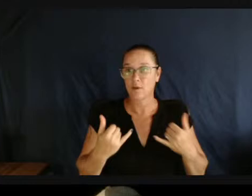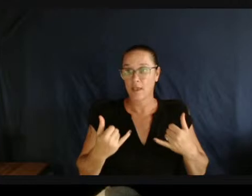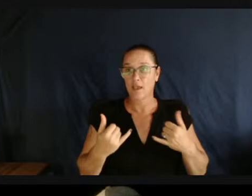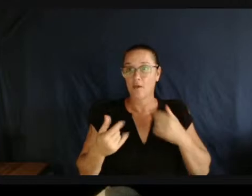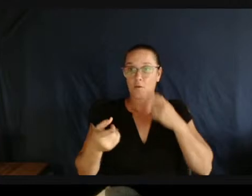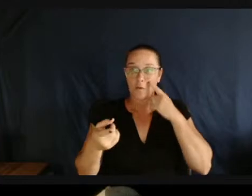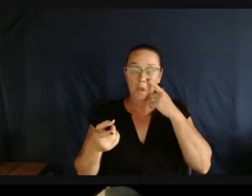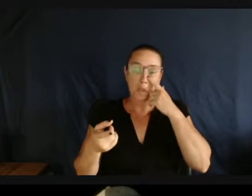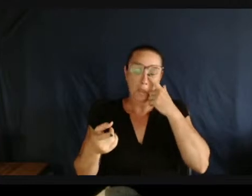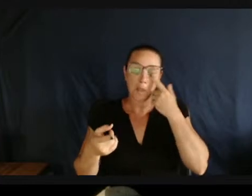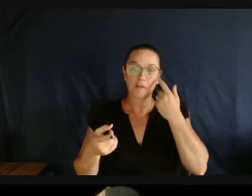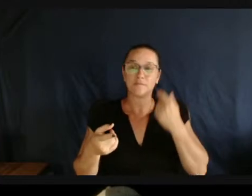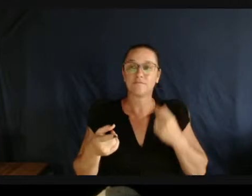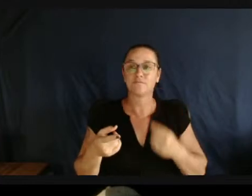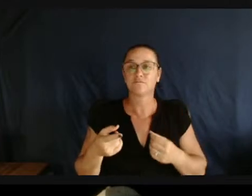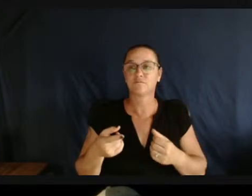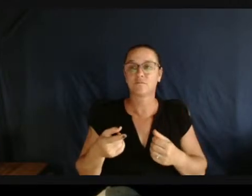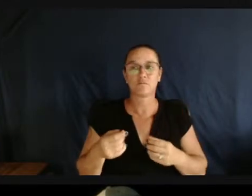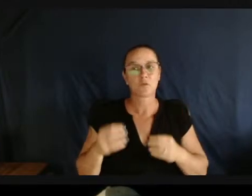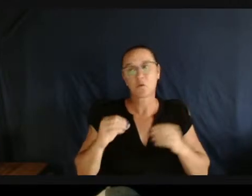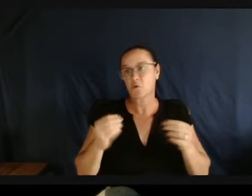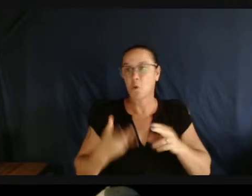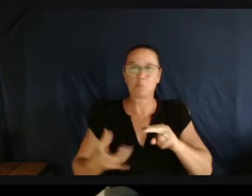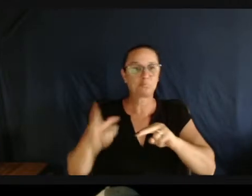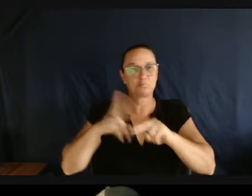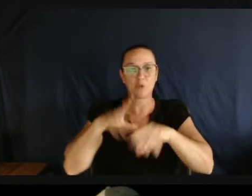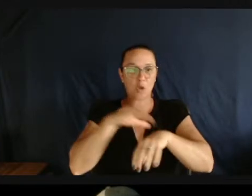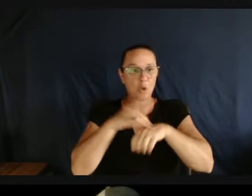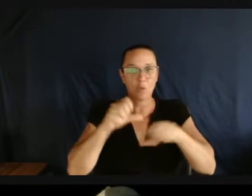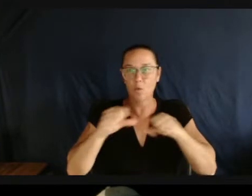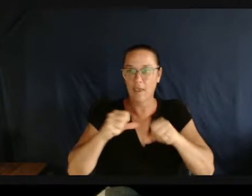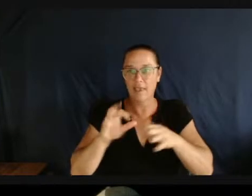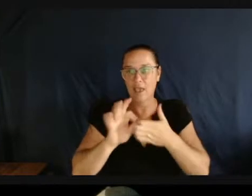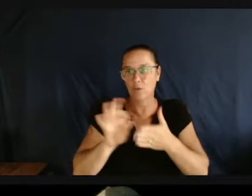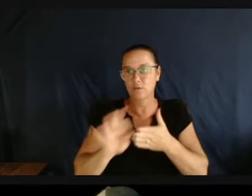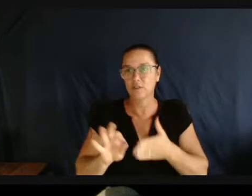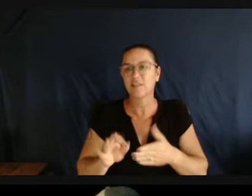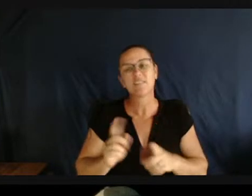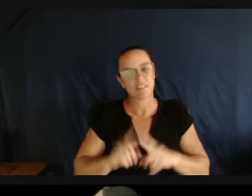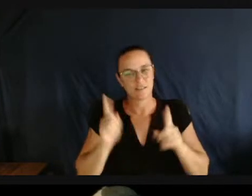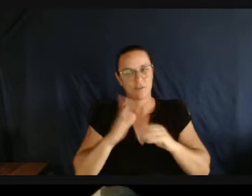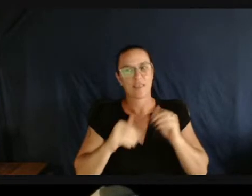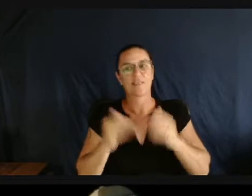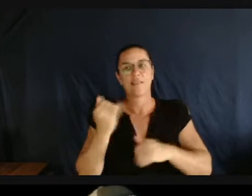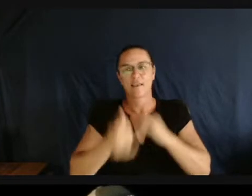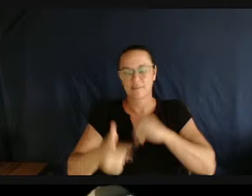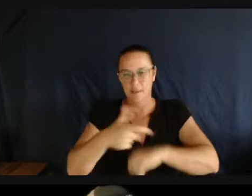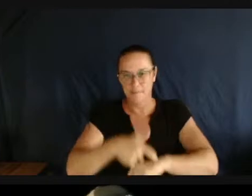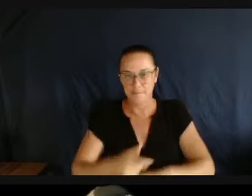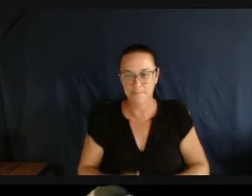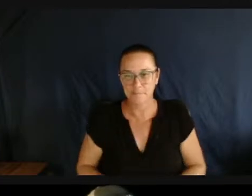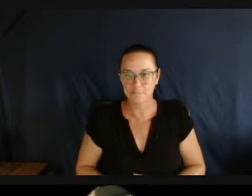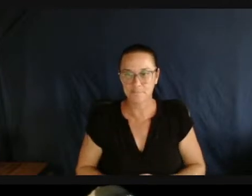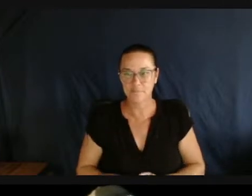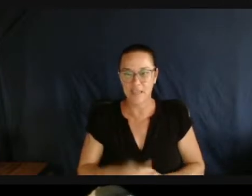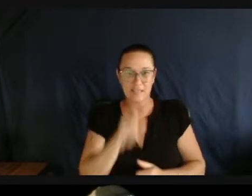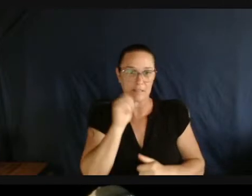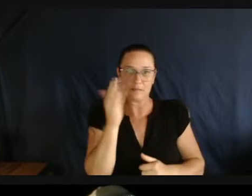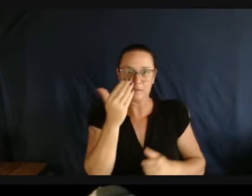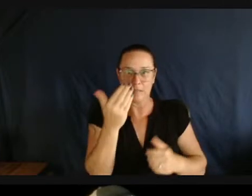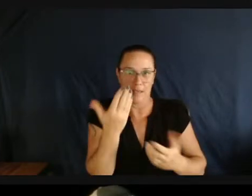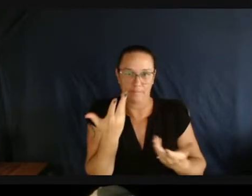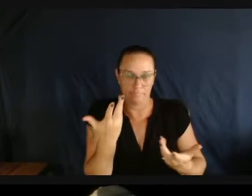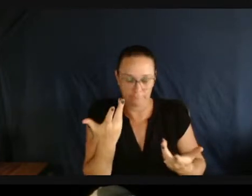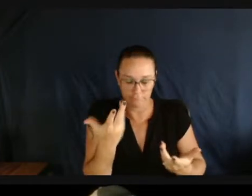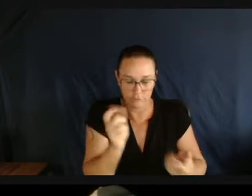no similar elevated earthquake counts. So showing how this is different from the last time. Not that it seemed to matter, right? Even